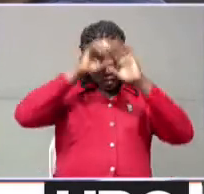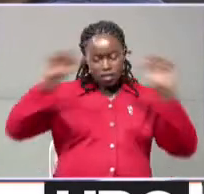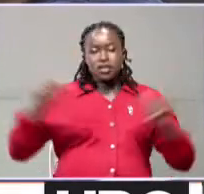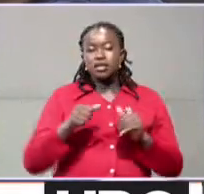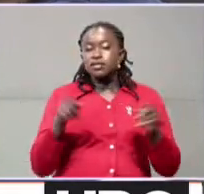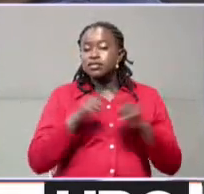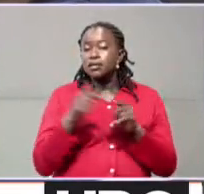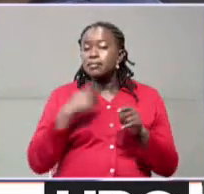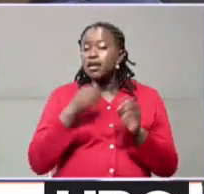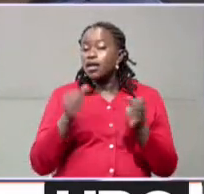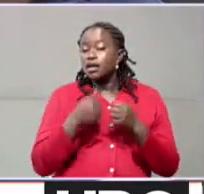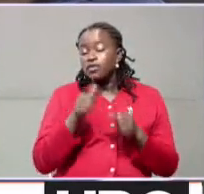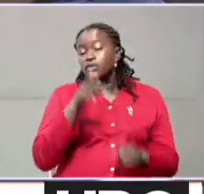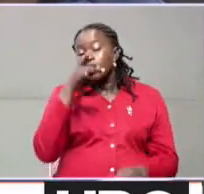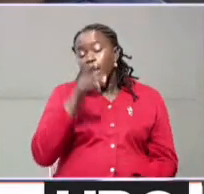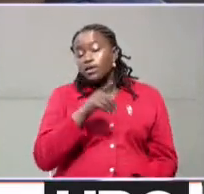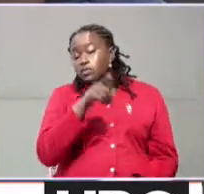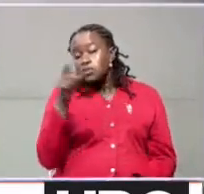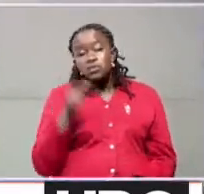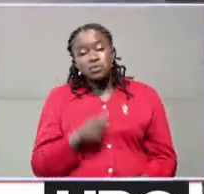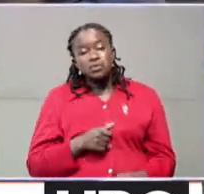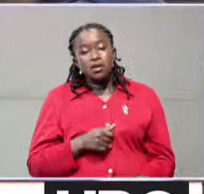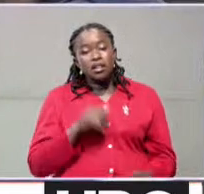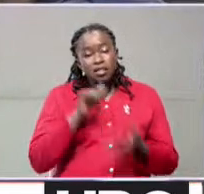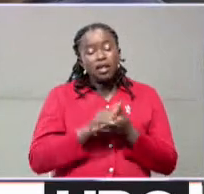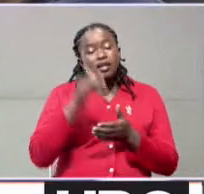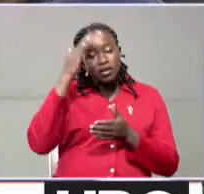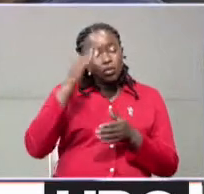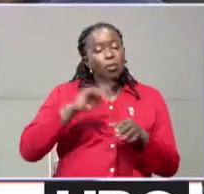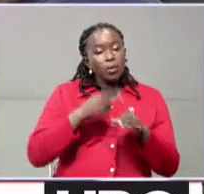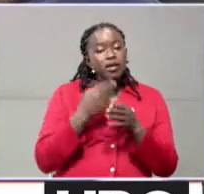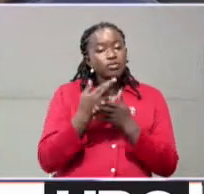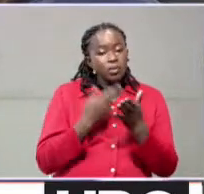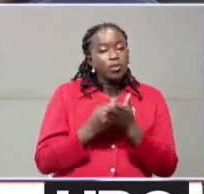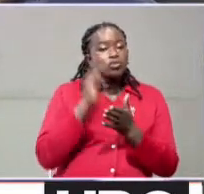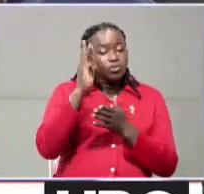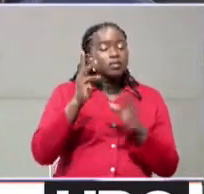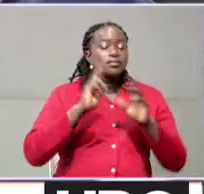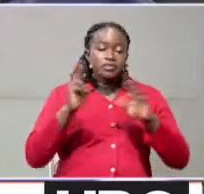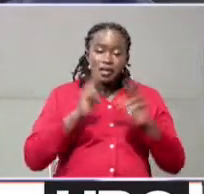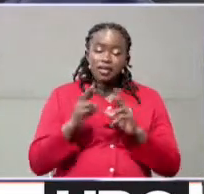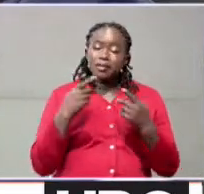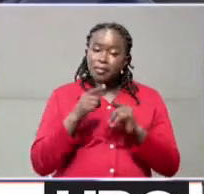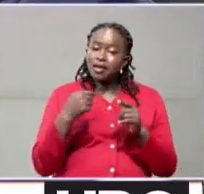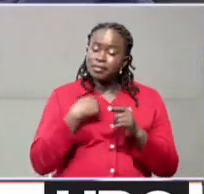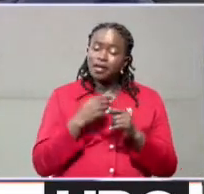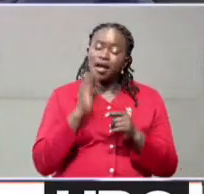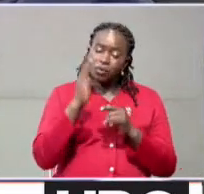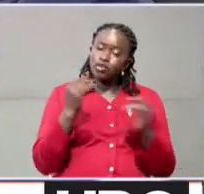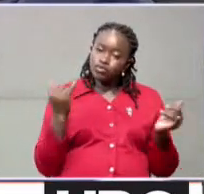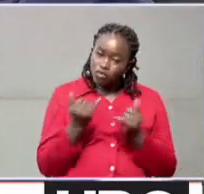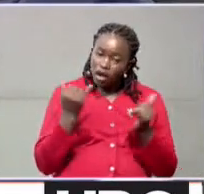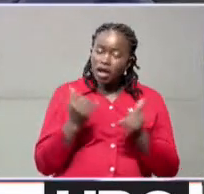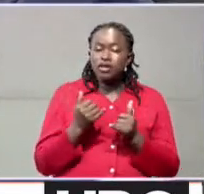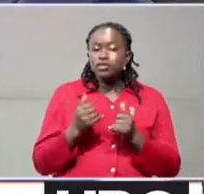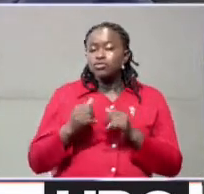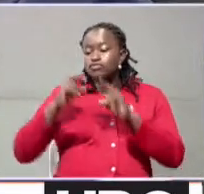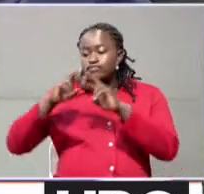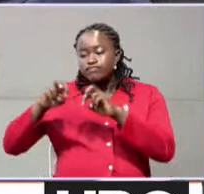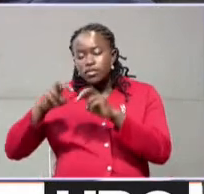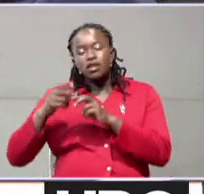deceive you that i know when the report will come out but i will undertake to find out from the head of